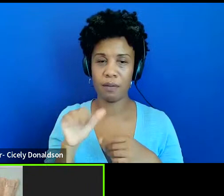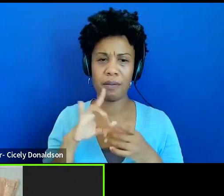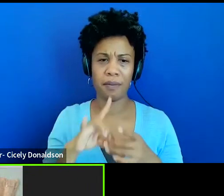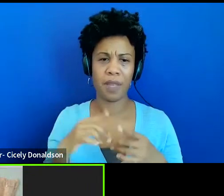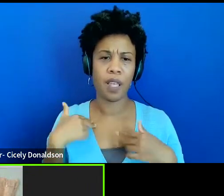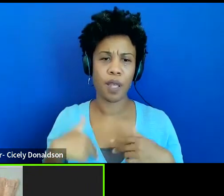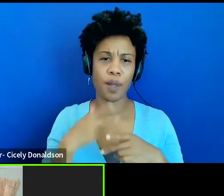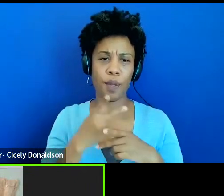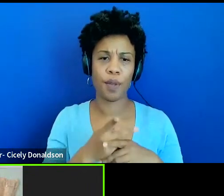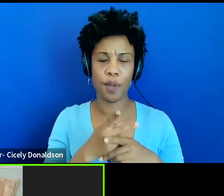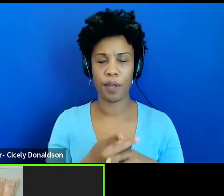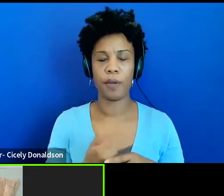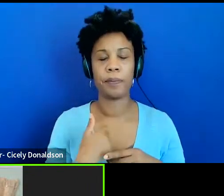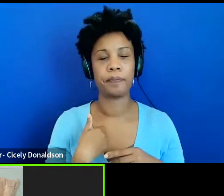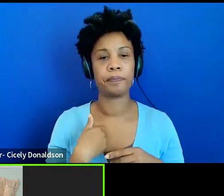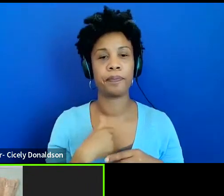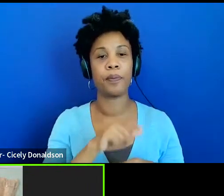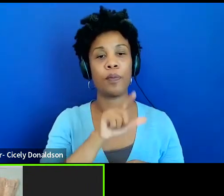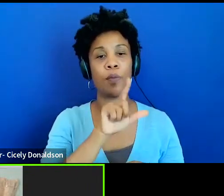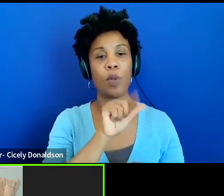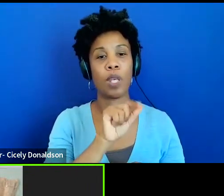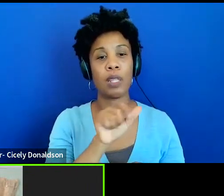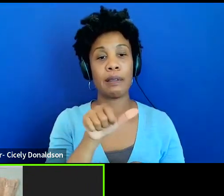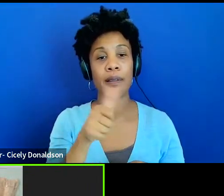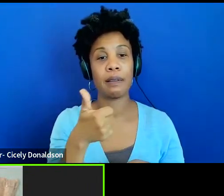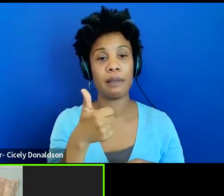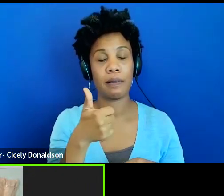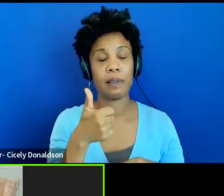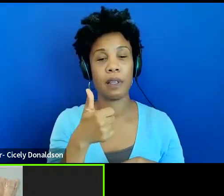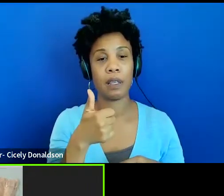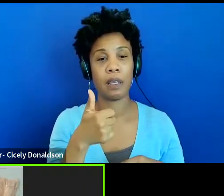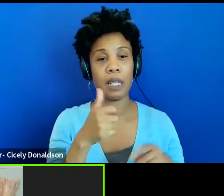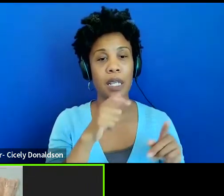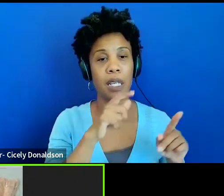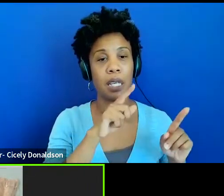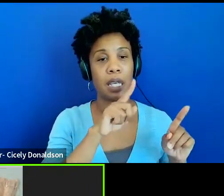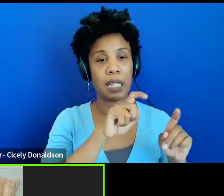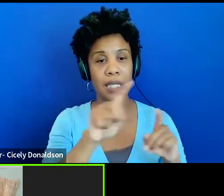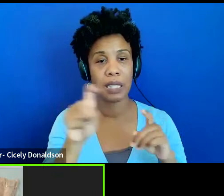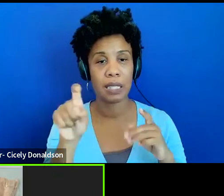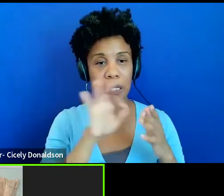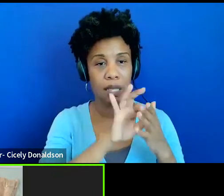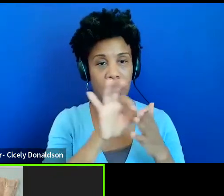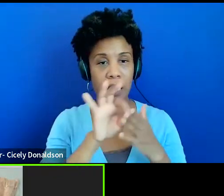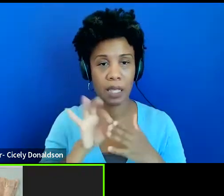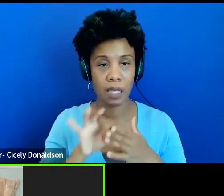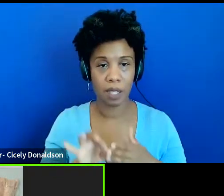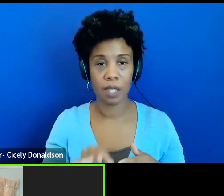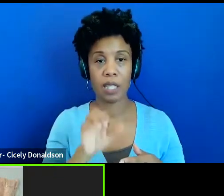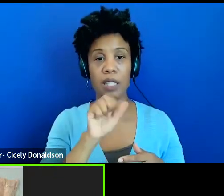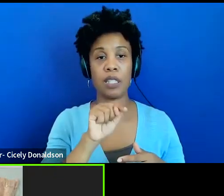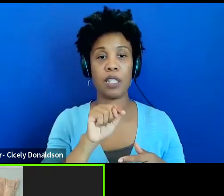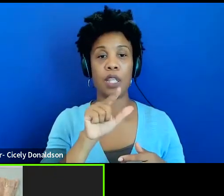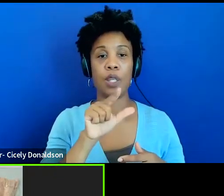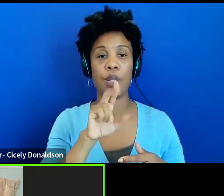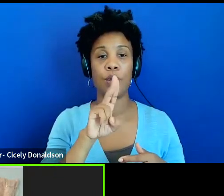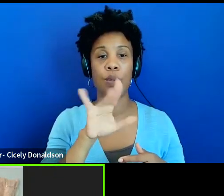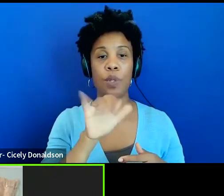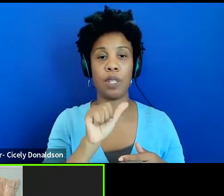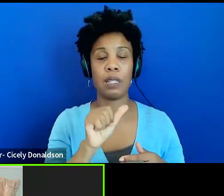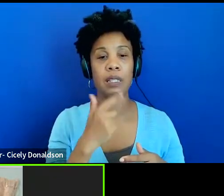According to the 2010 National Census in St. Lucia, about 12% of our